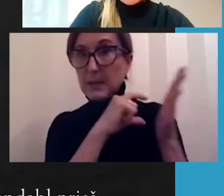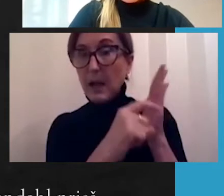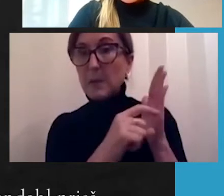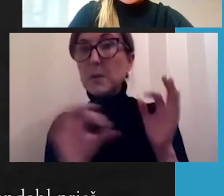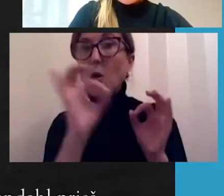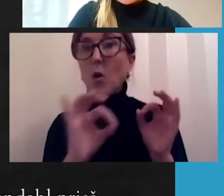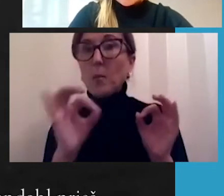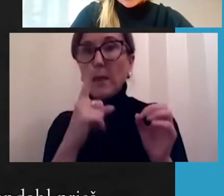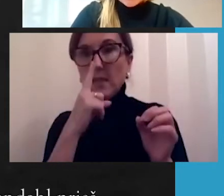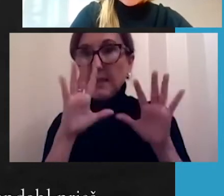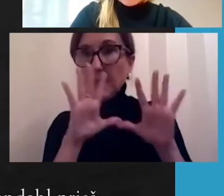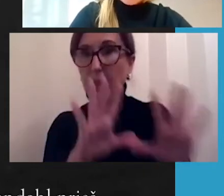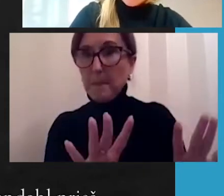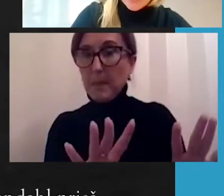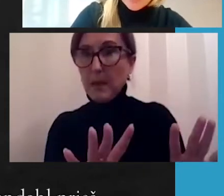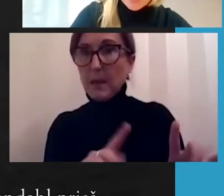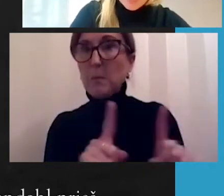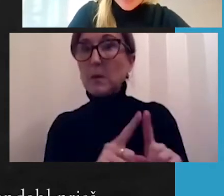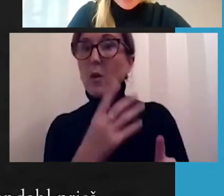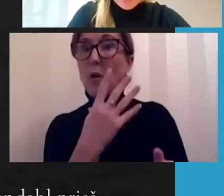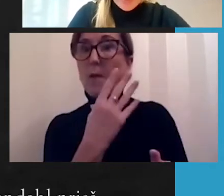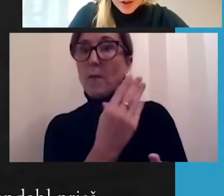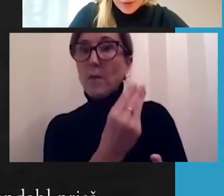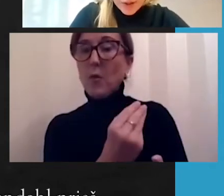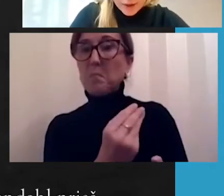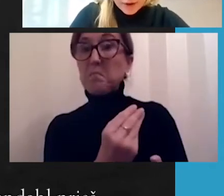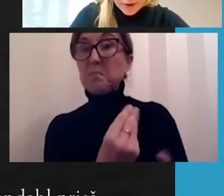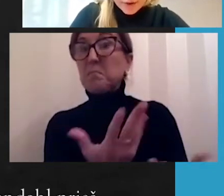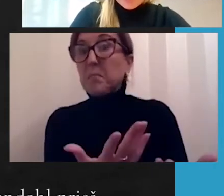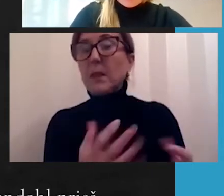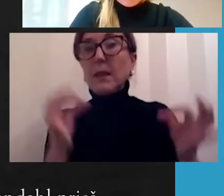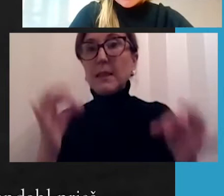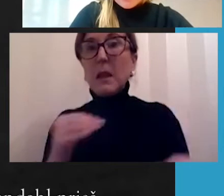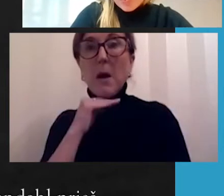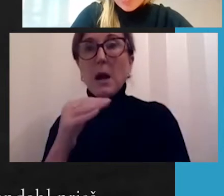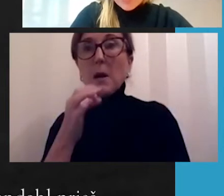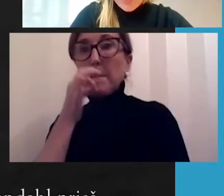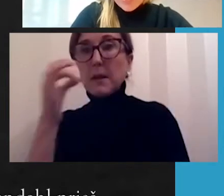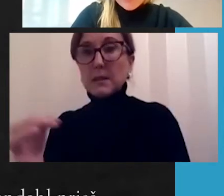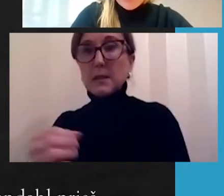this was related to the 210 article of the convention,